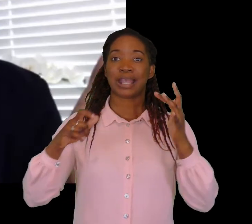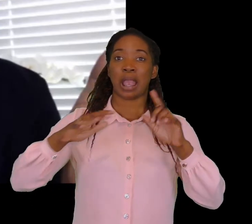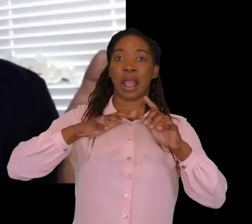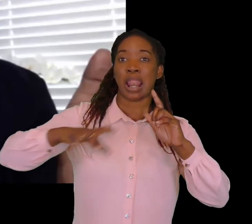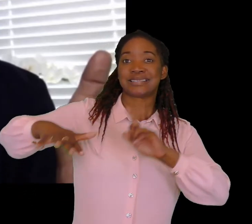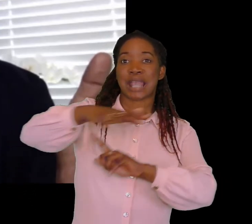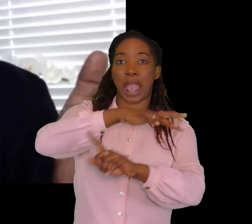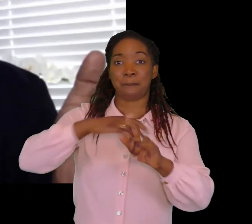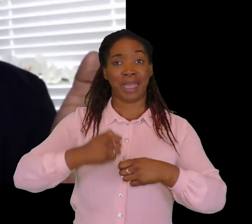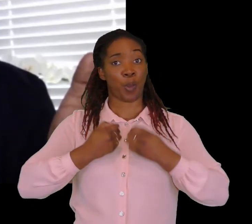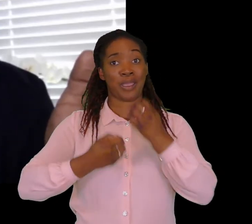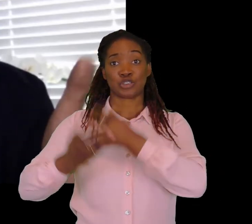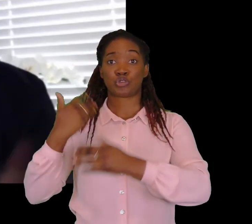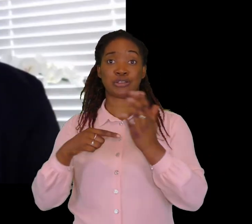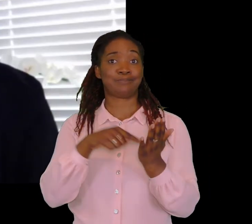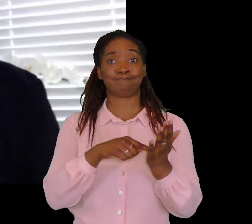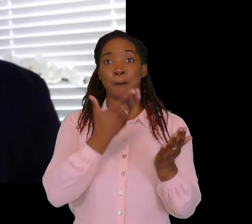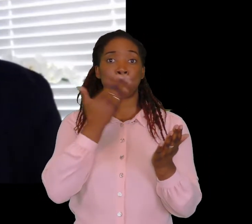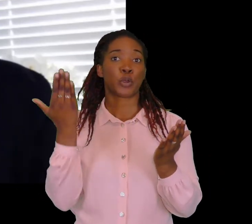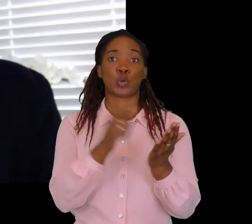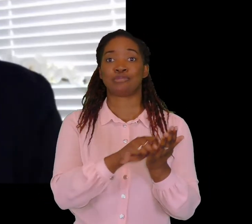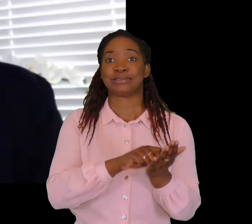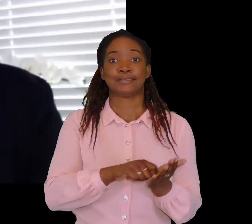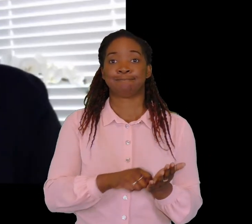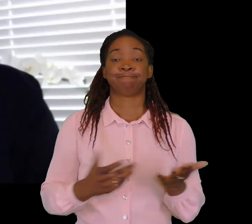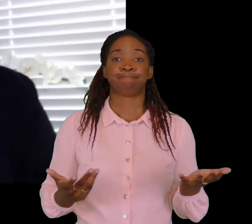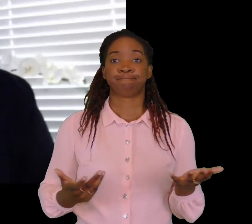Again, a history which is unwritten, very much so.